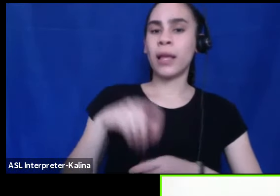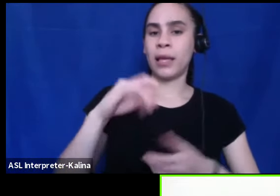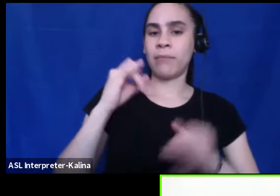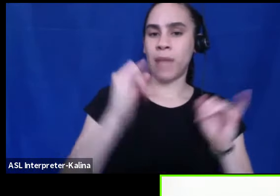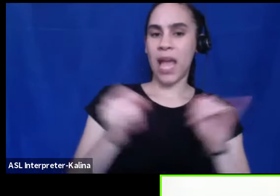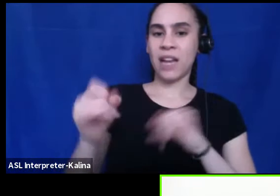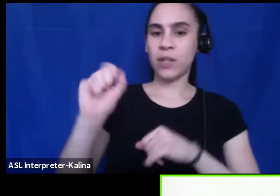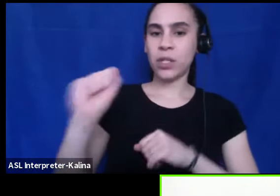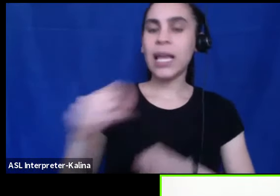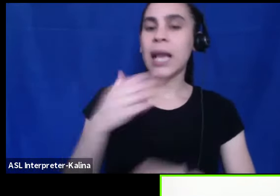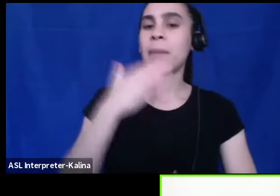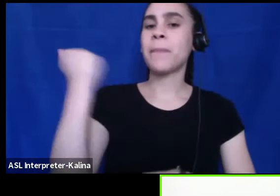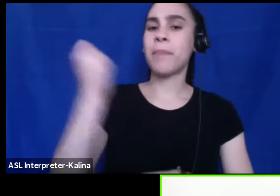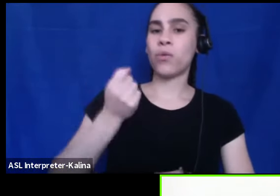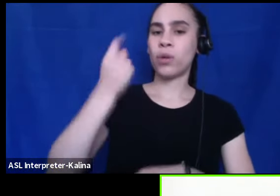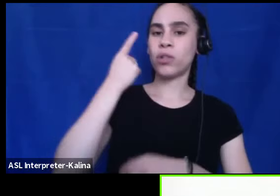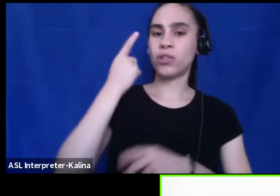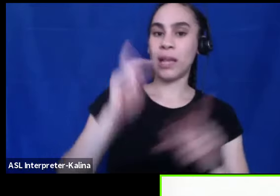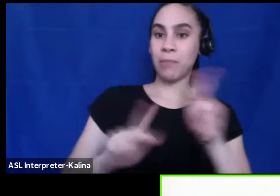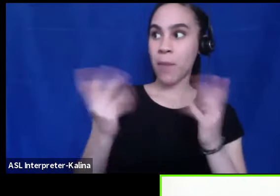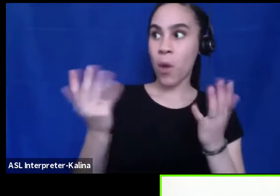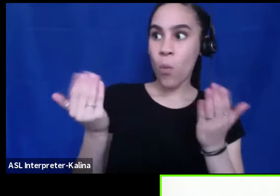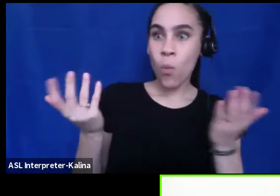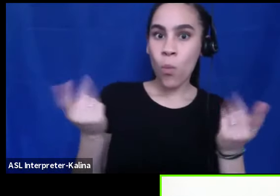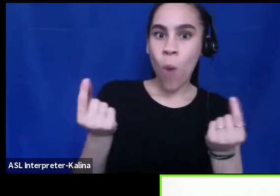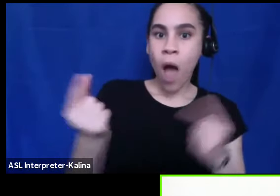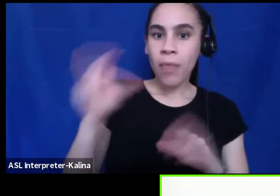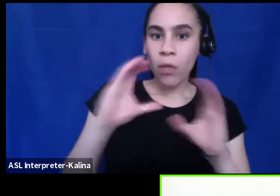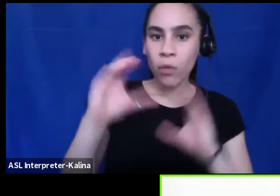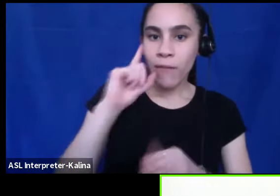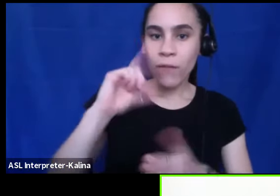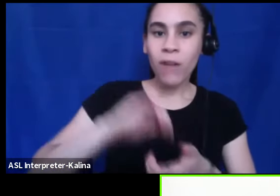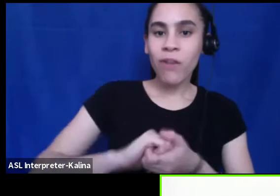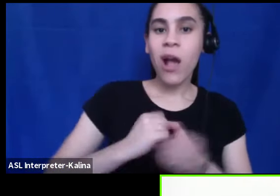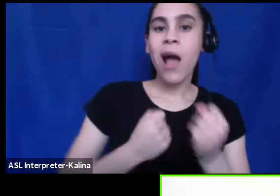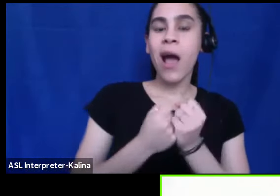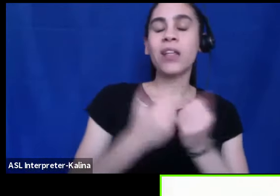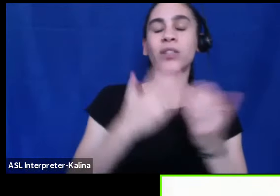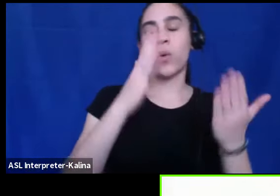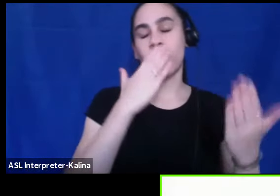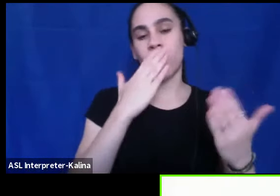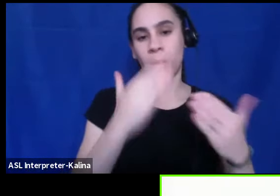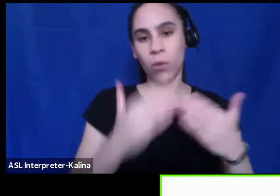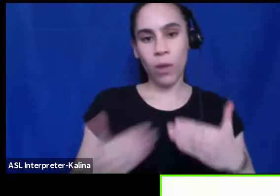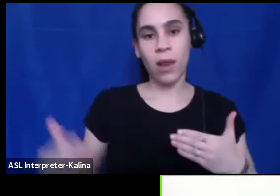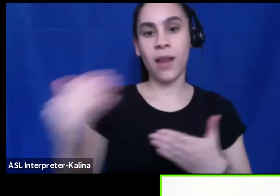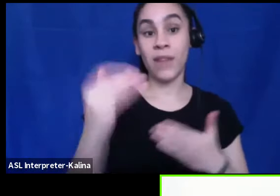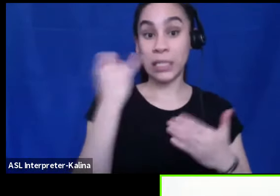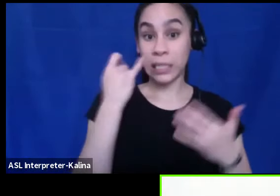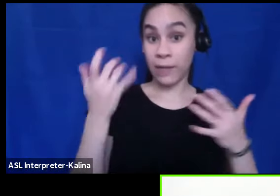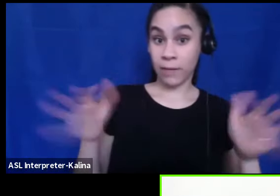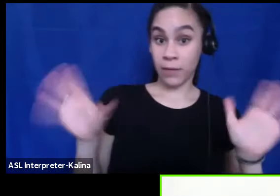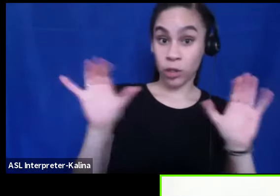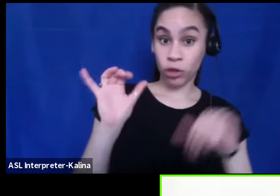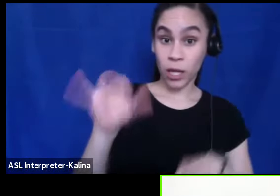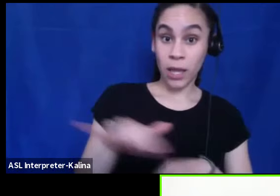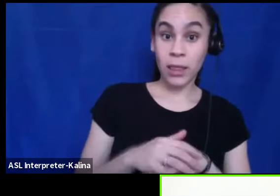what people want from allies. So thank you in advance if you've already done that, and thank